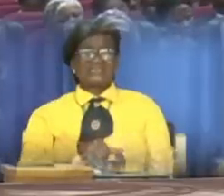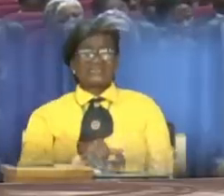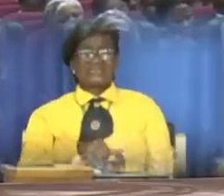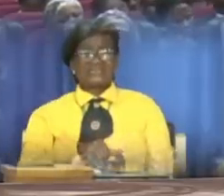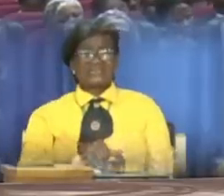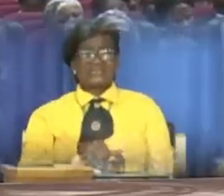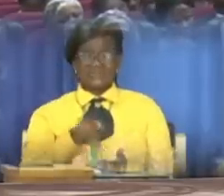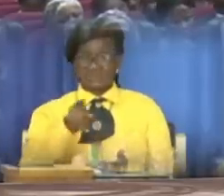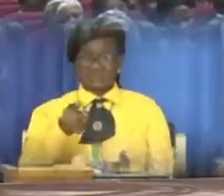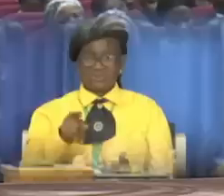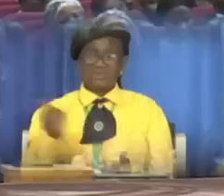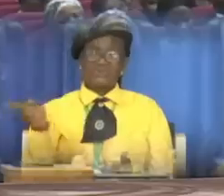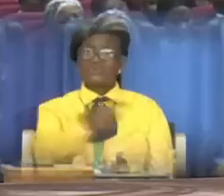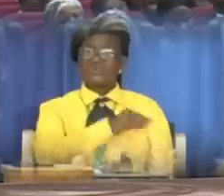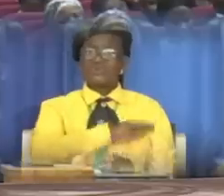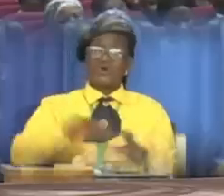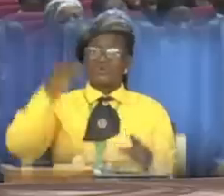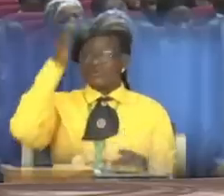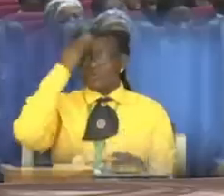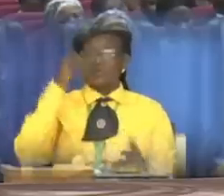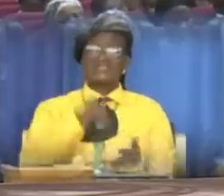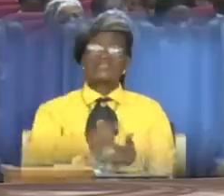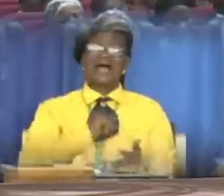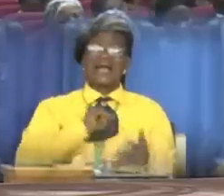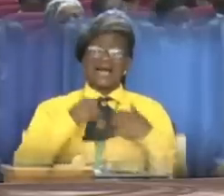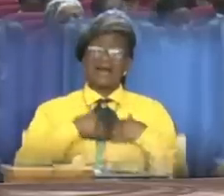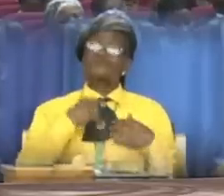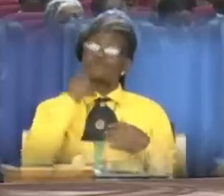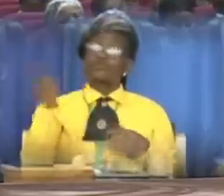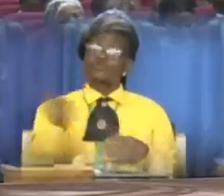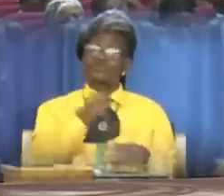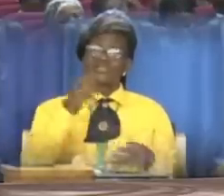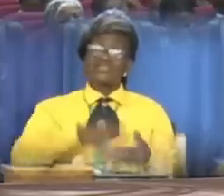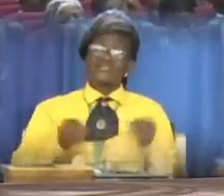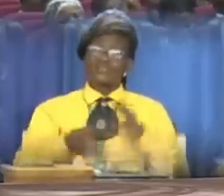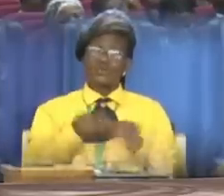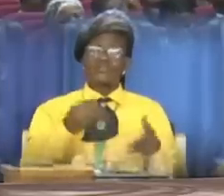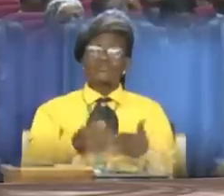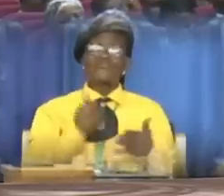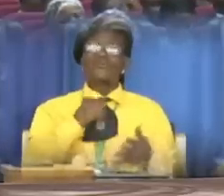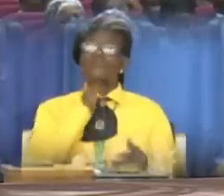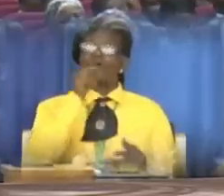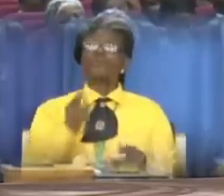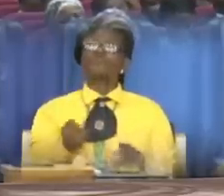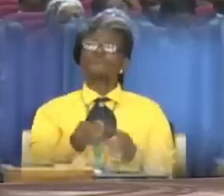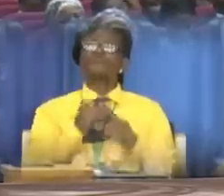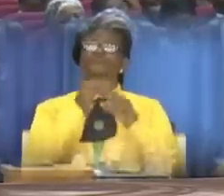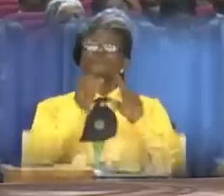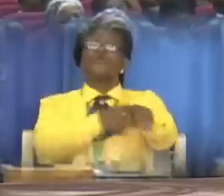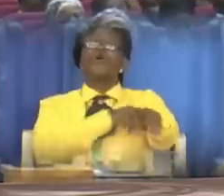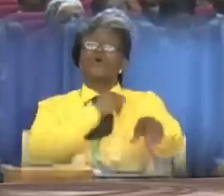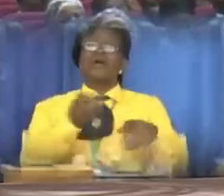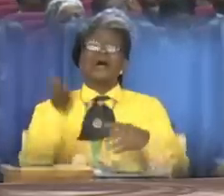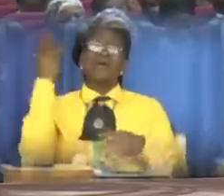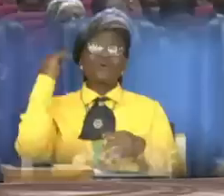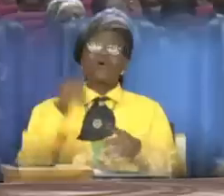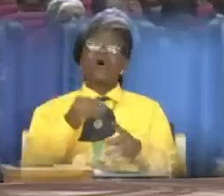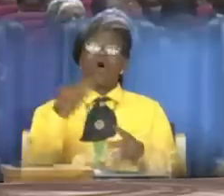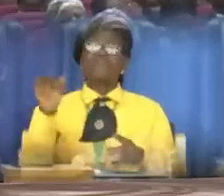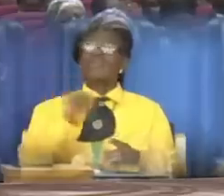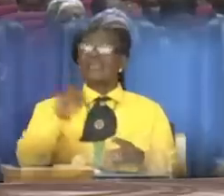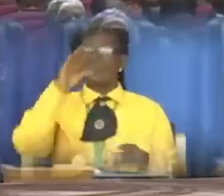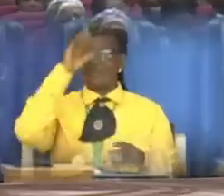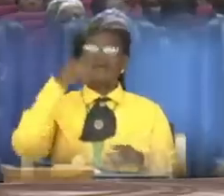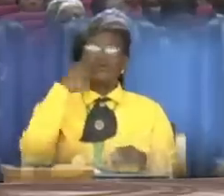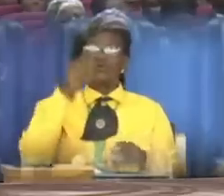You don't know it. I've told you the story before, not too long ago, of a man who brought a